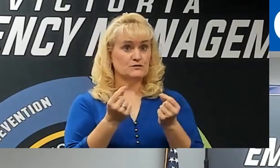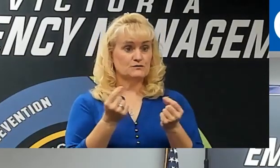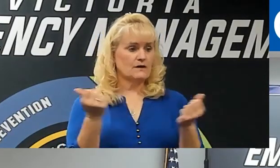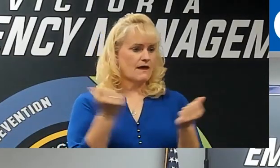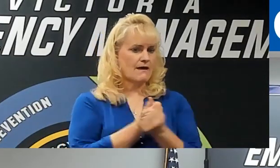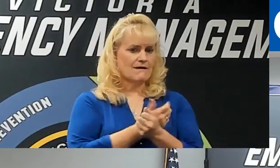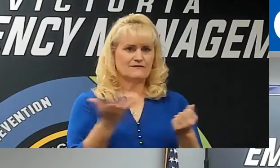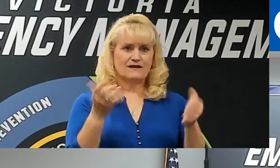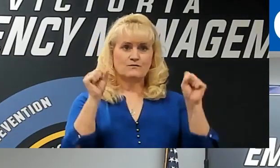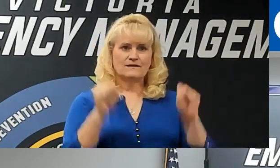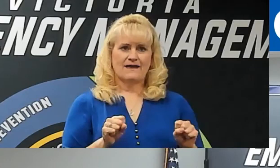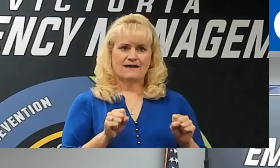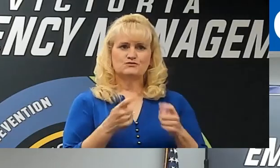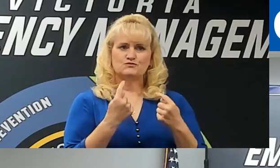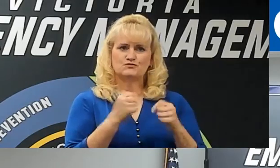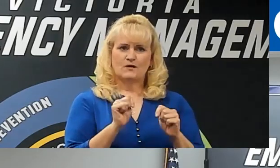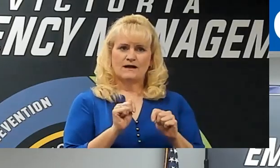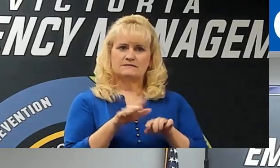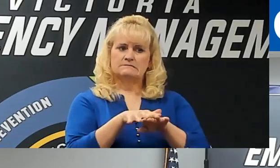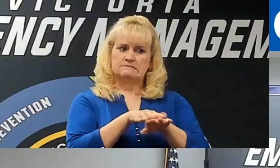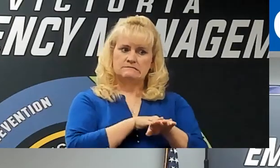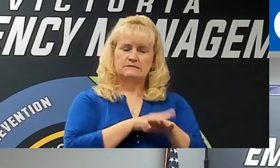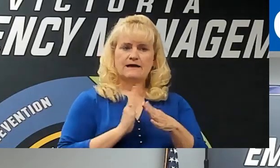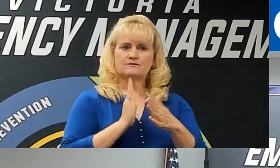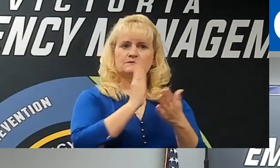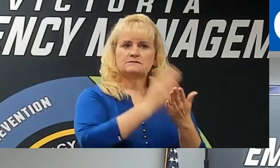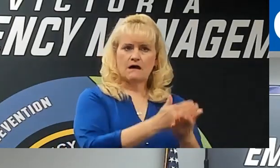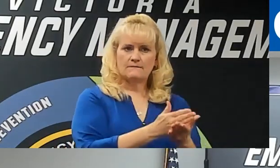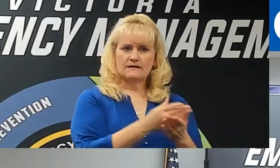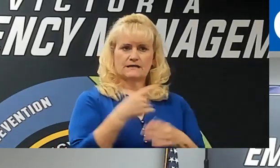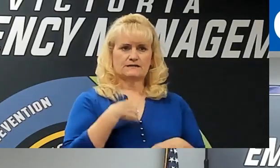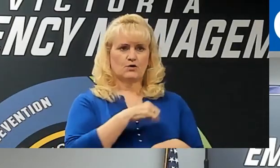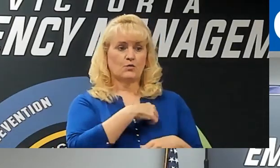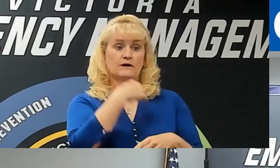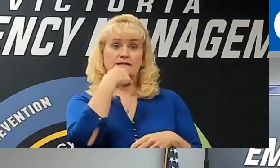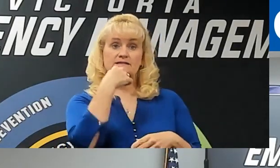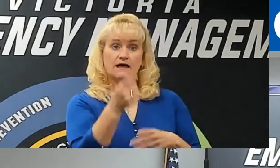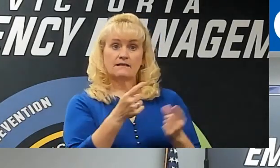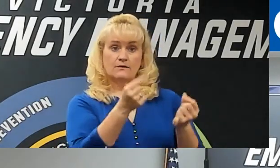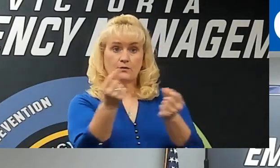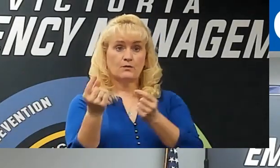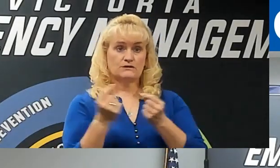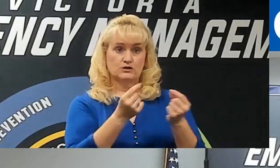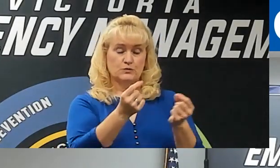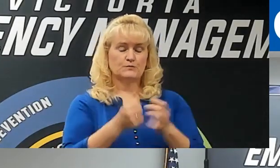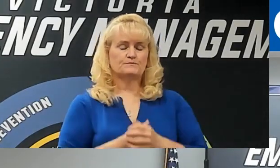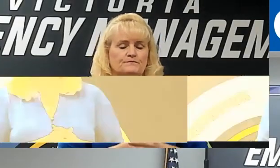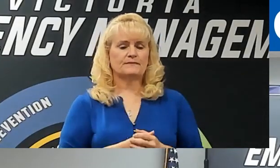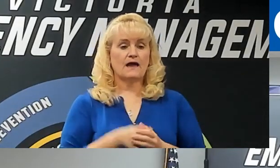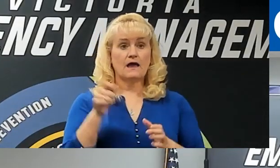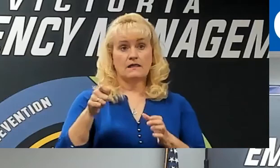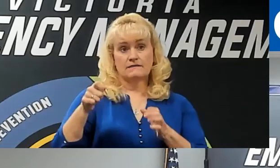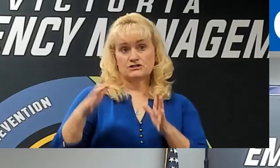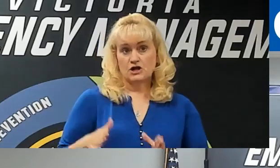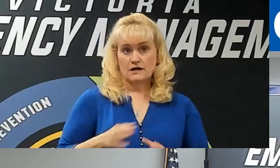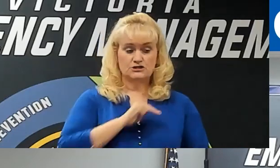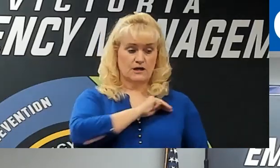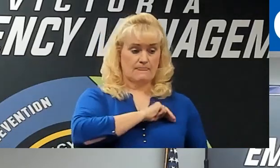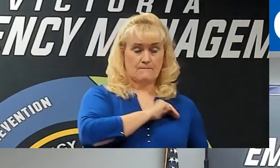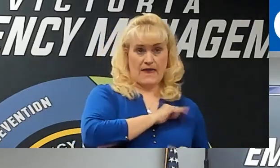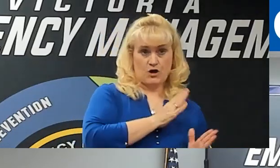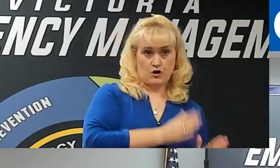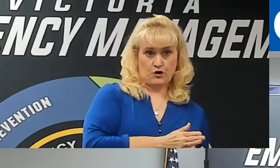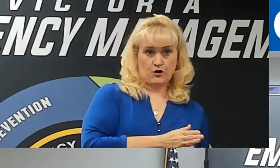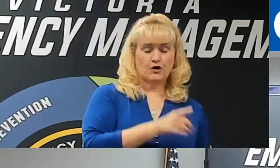can to try and stem that. So we'll give you some more information today and tell you some of the things that we're thinking about. And the judge and the mayor have told you some of that stuff